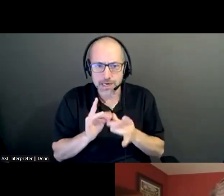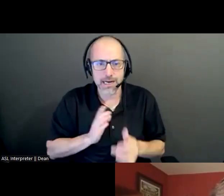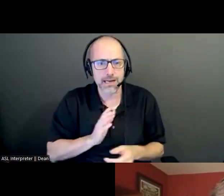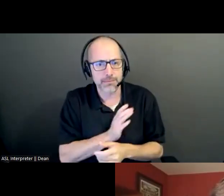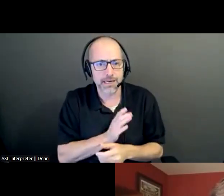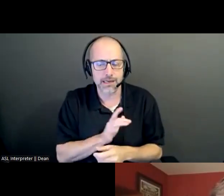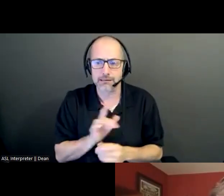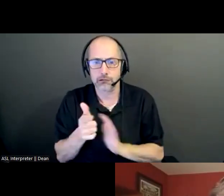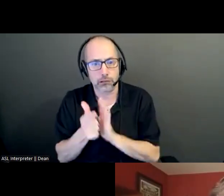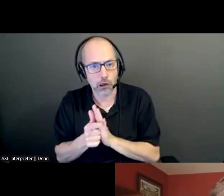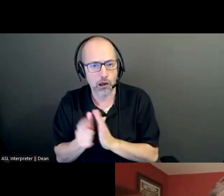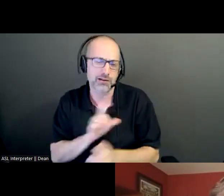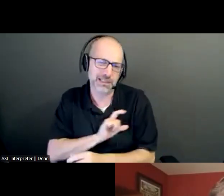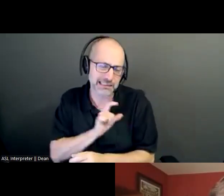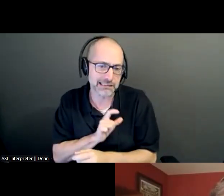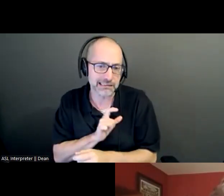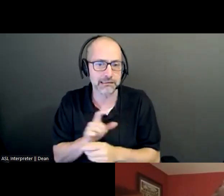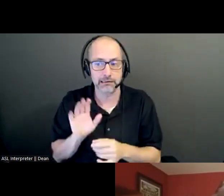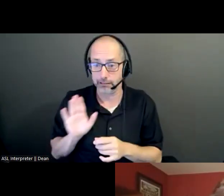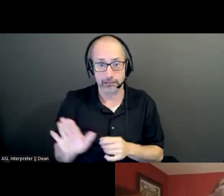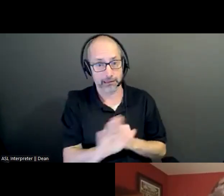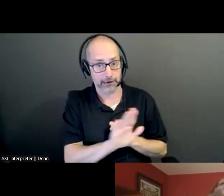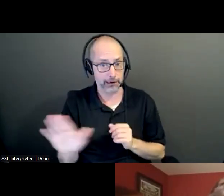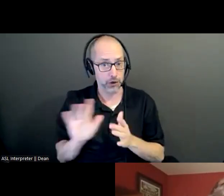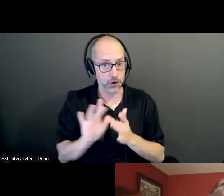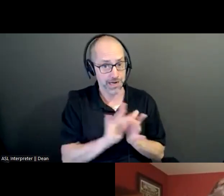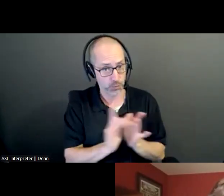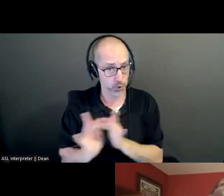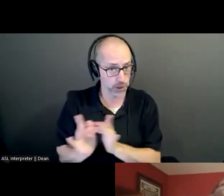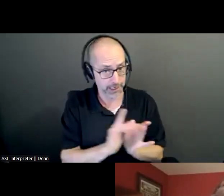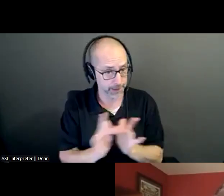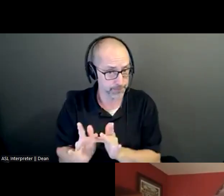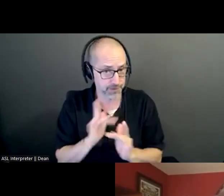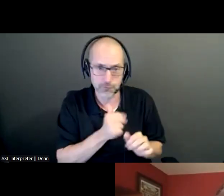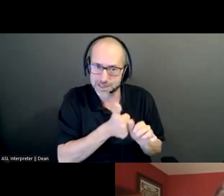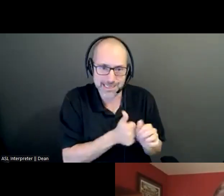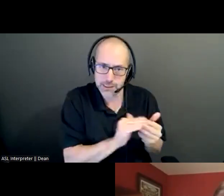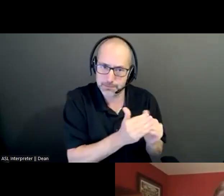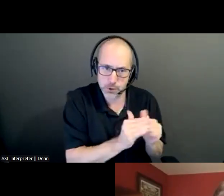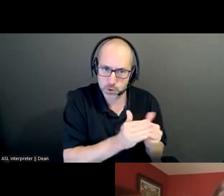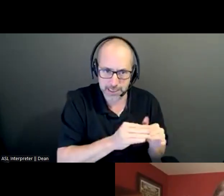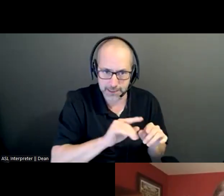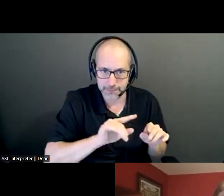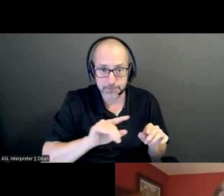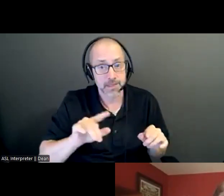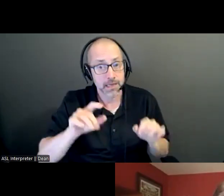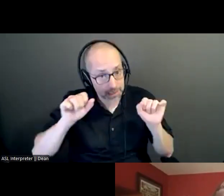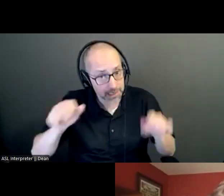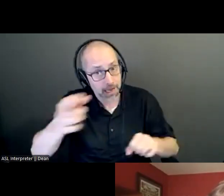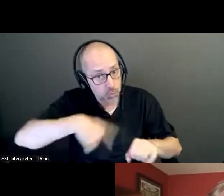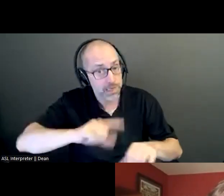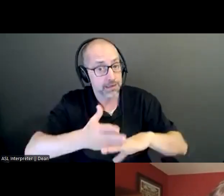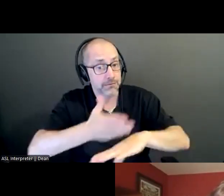networking that they do within each community. Can we do a better job? Does